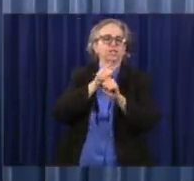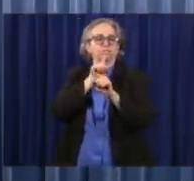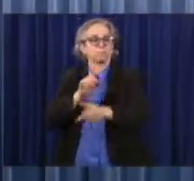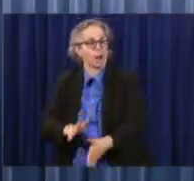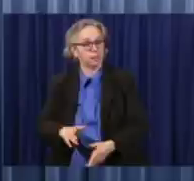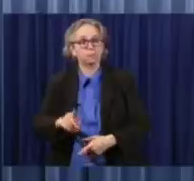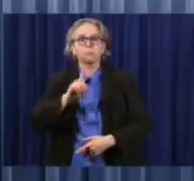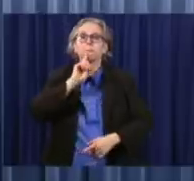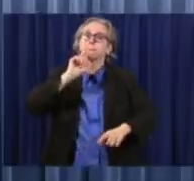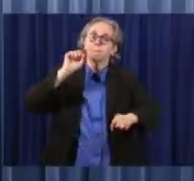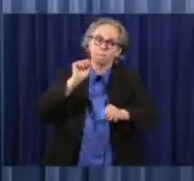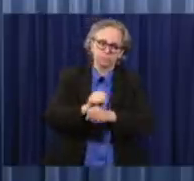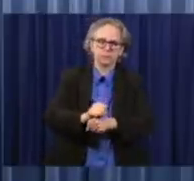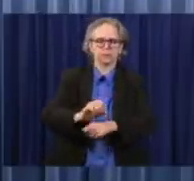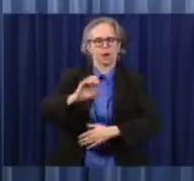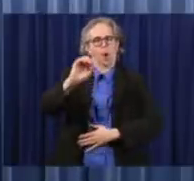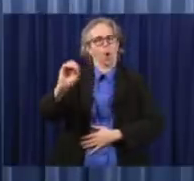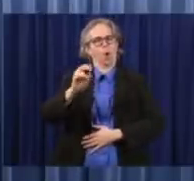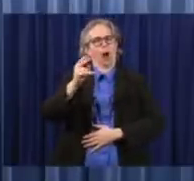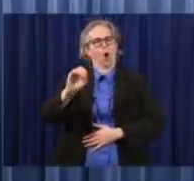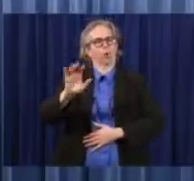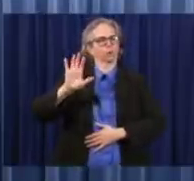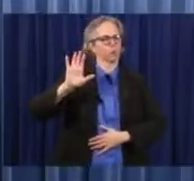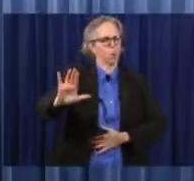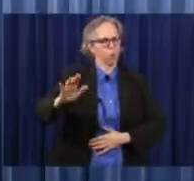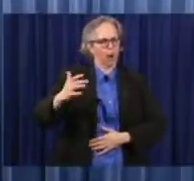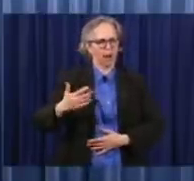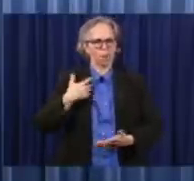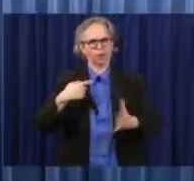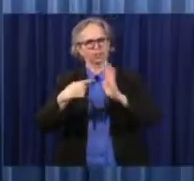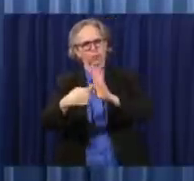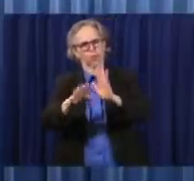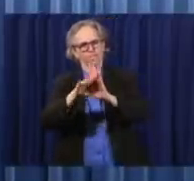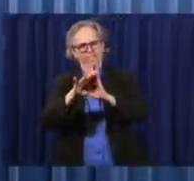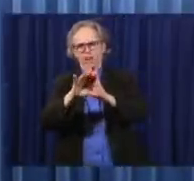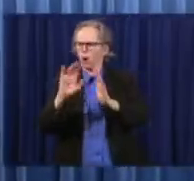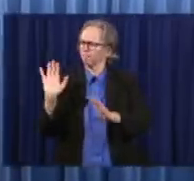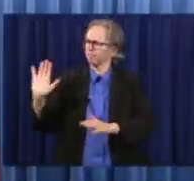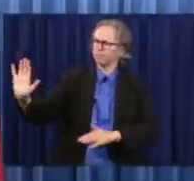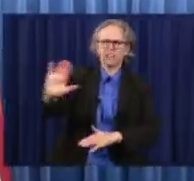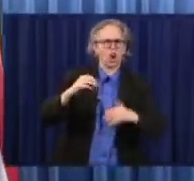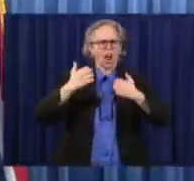at a video now that highlights these efforts.